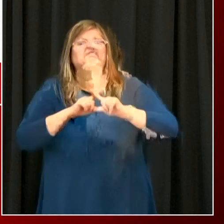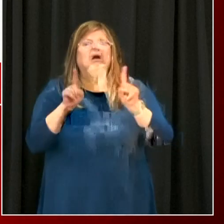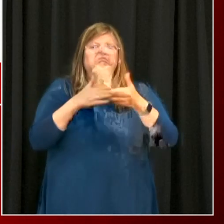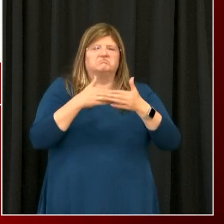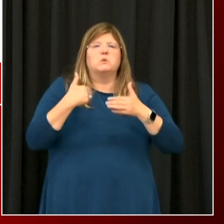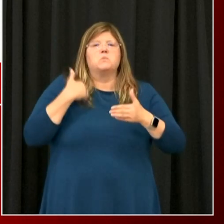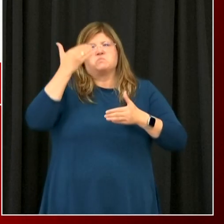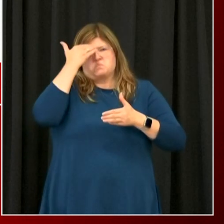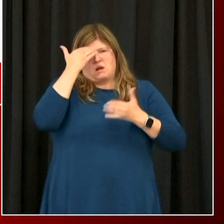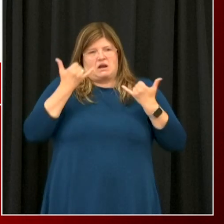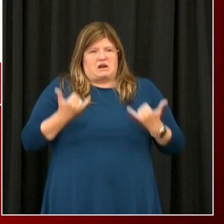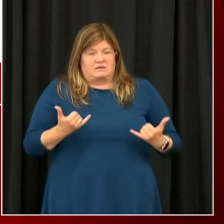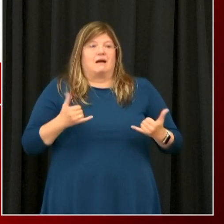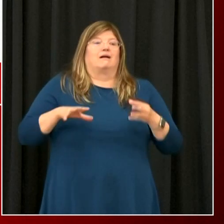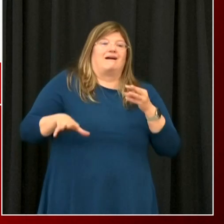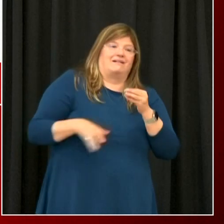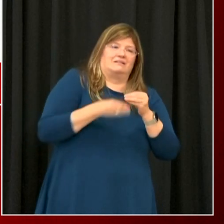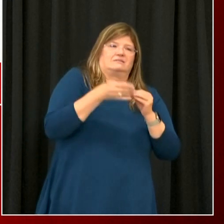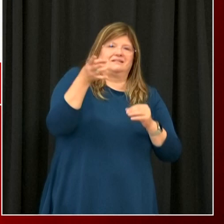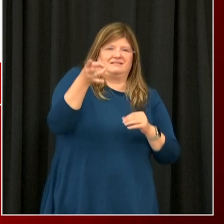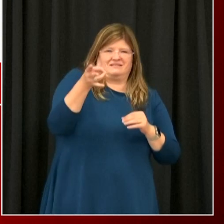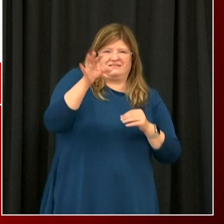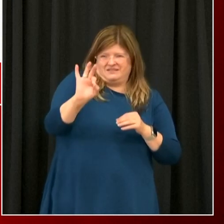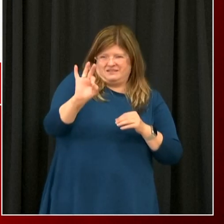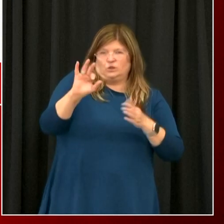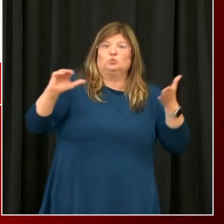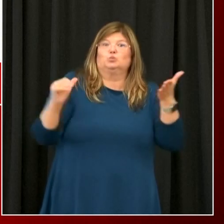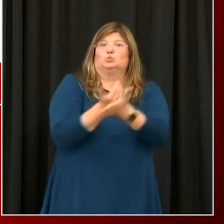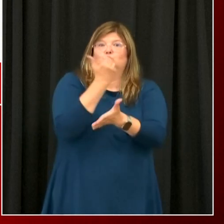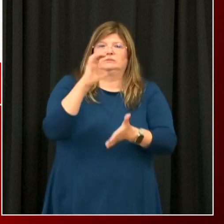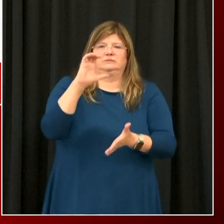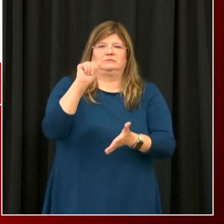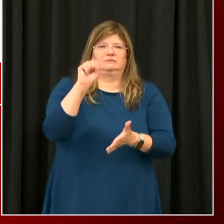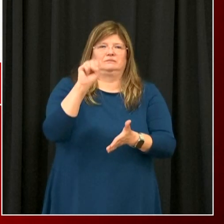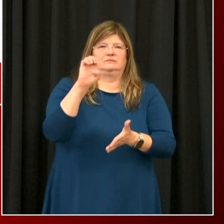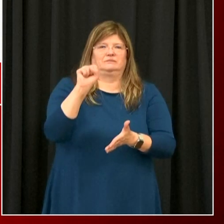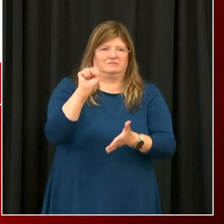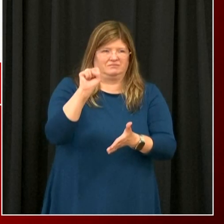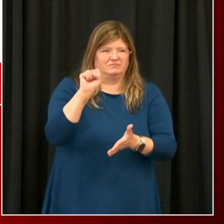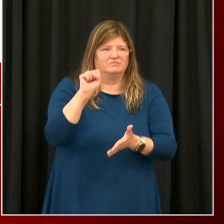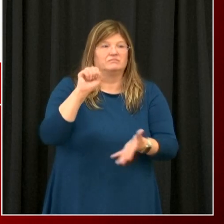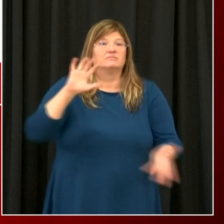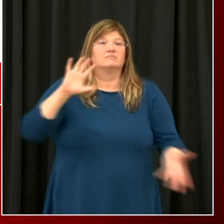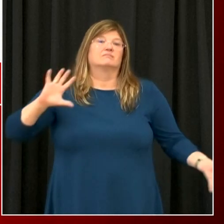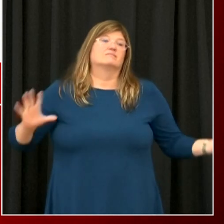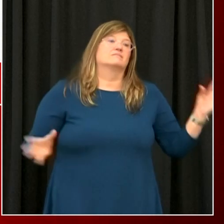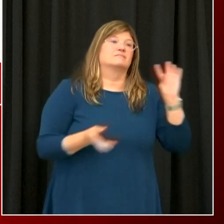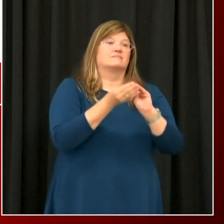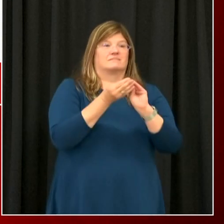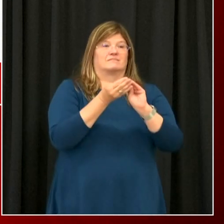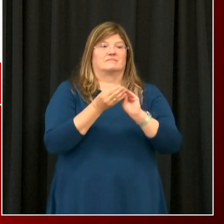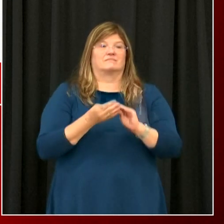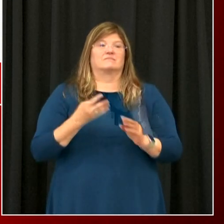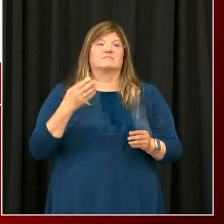confirmed COVID-19 cases, bringing our total positive cases to